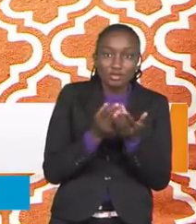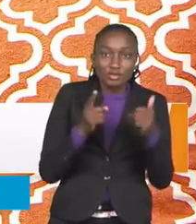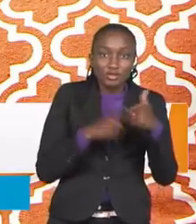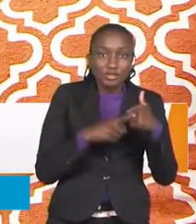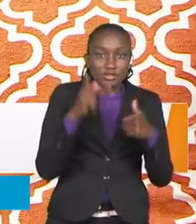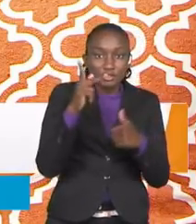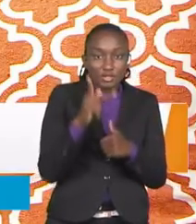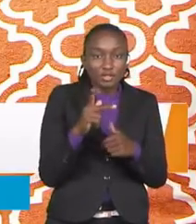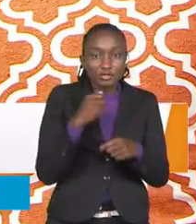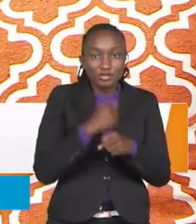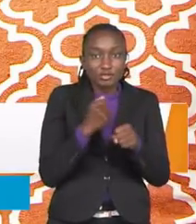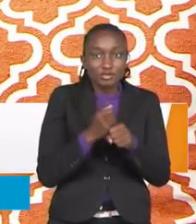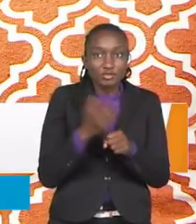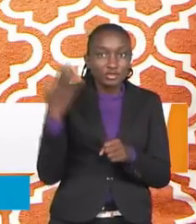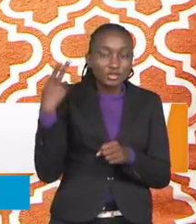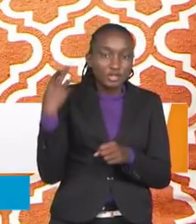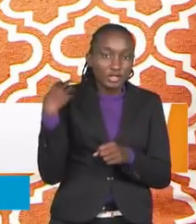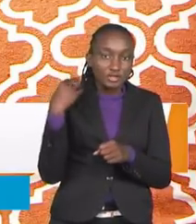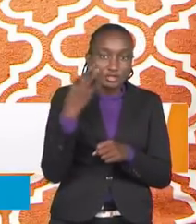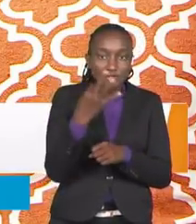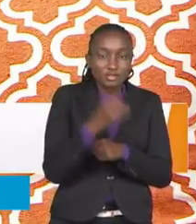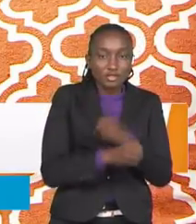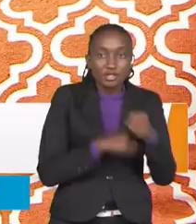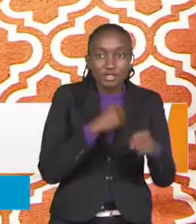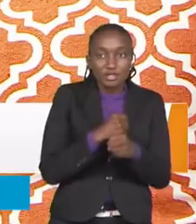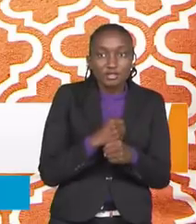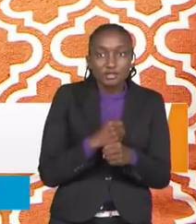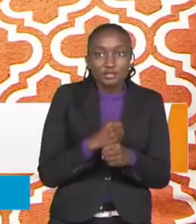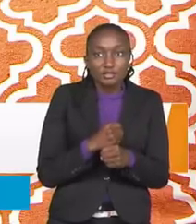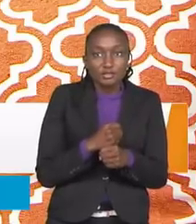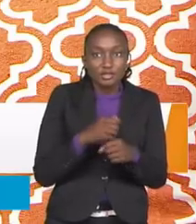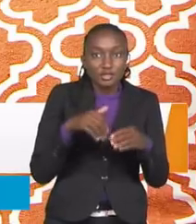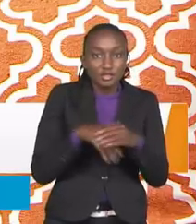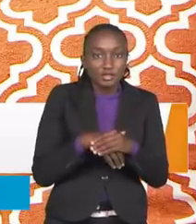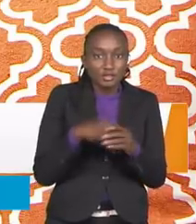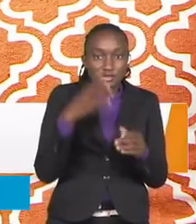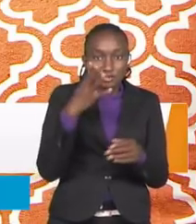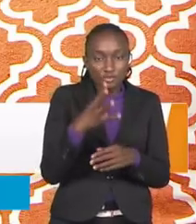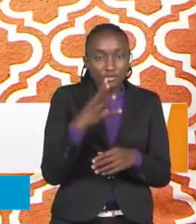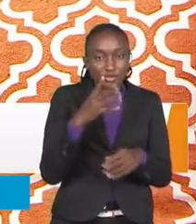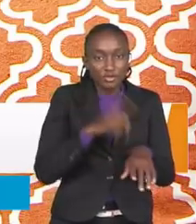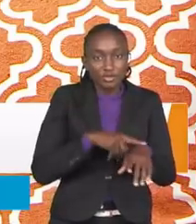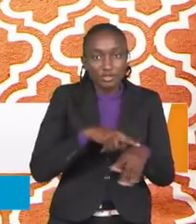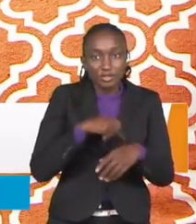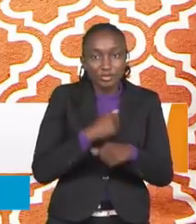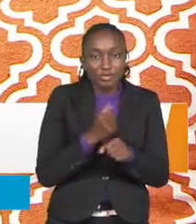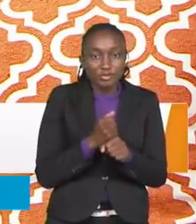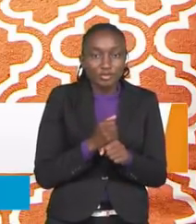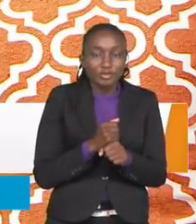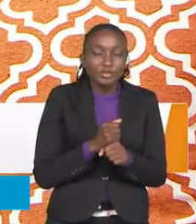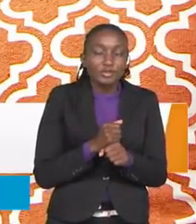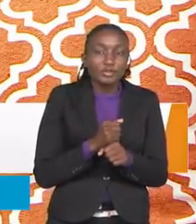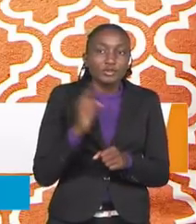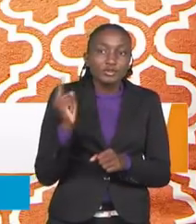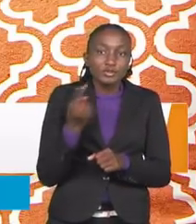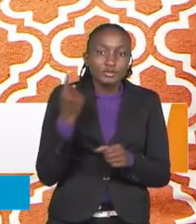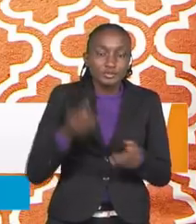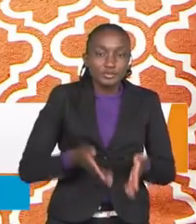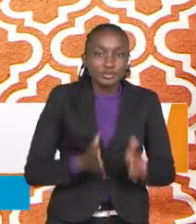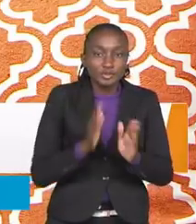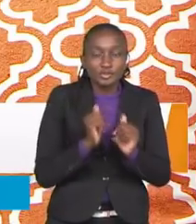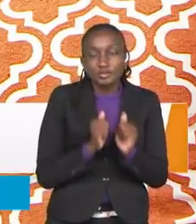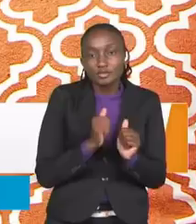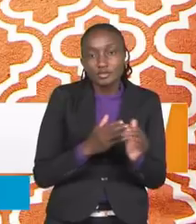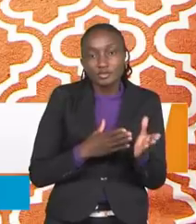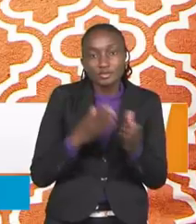been doing it the last 3 years. And so we're into the fourth time of doing it. And one of the ways that we